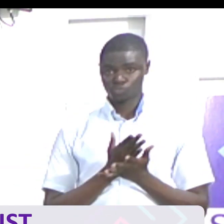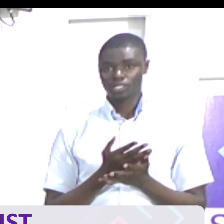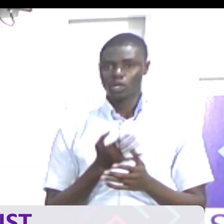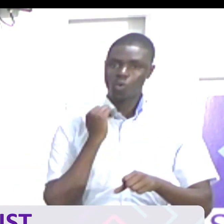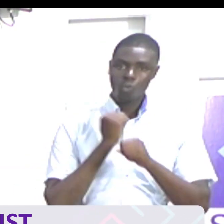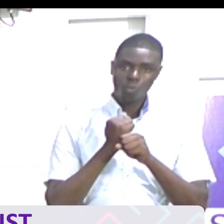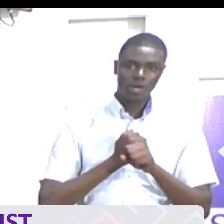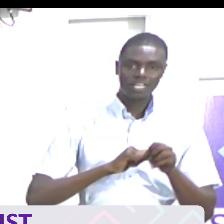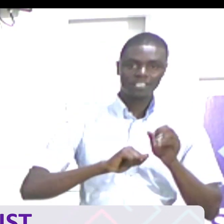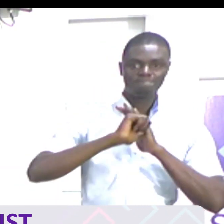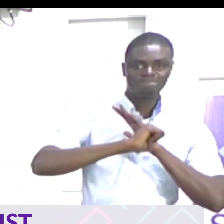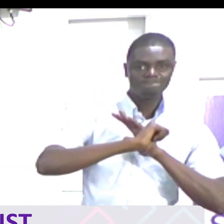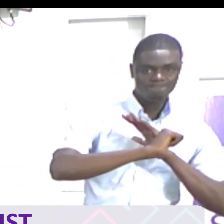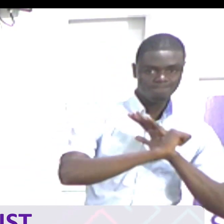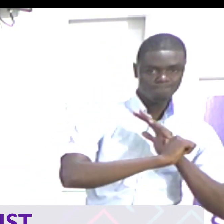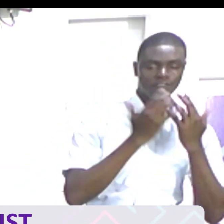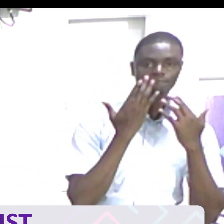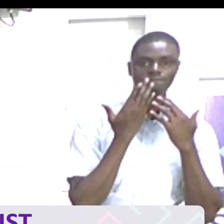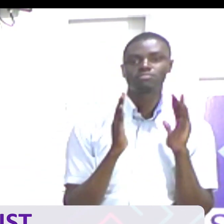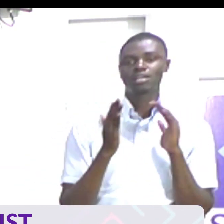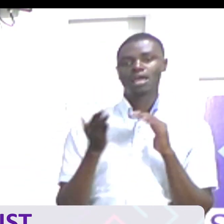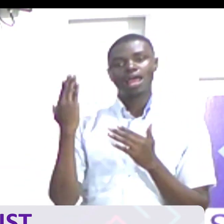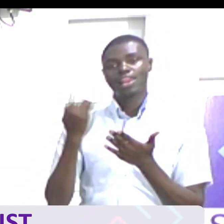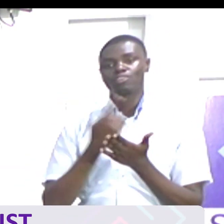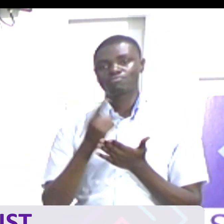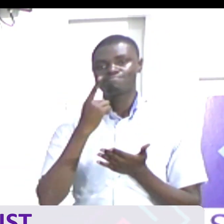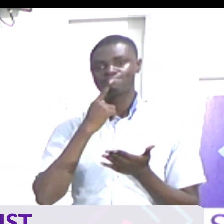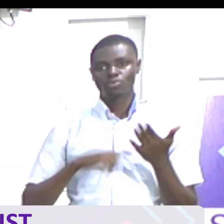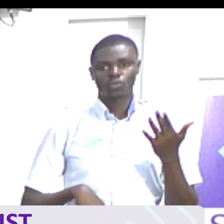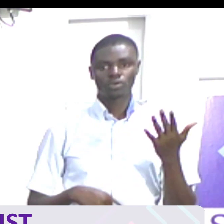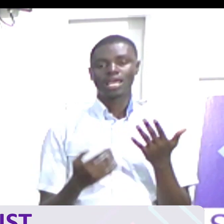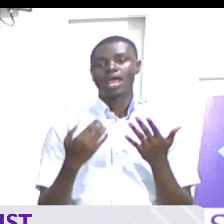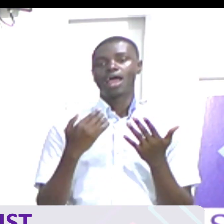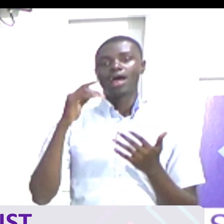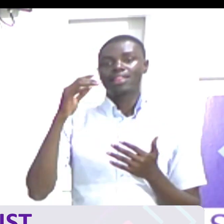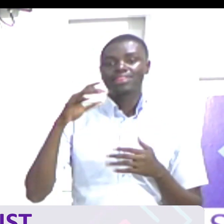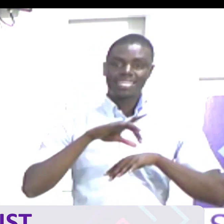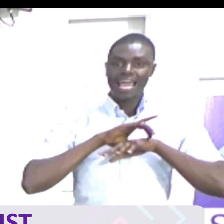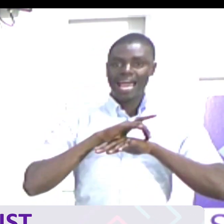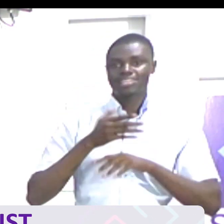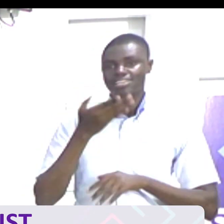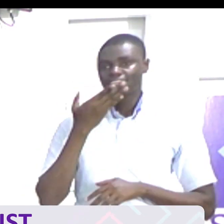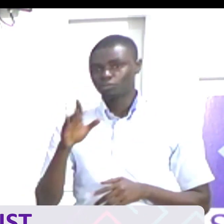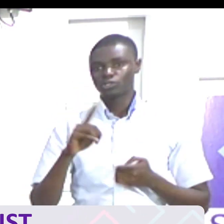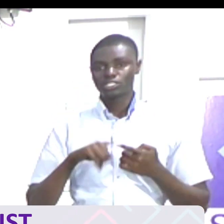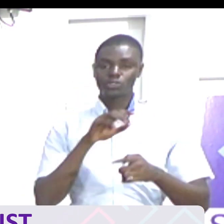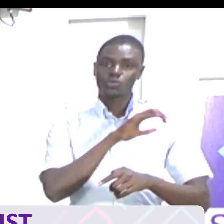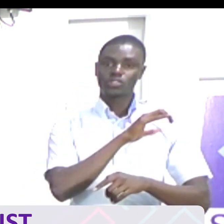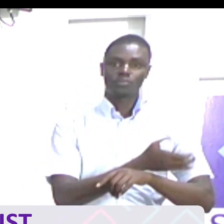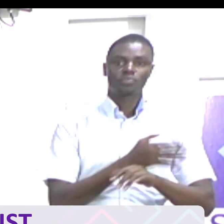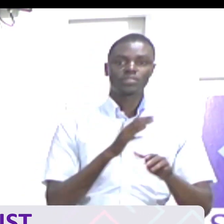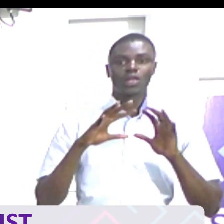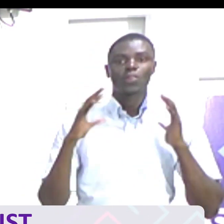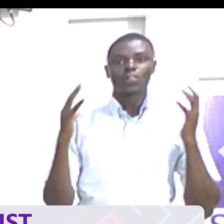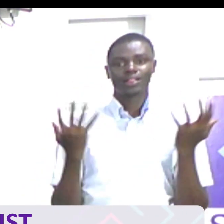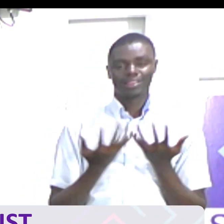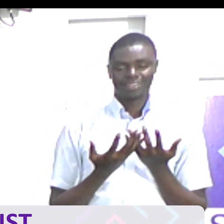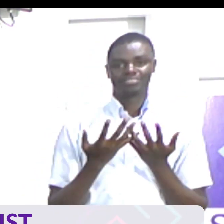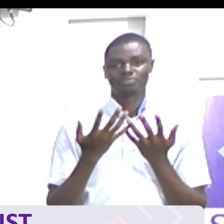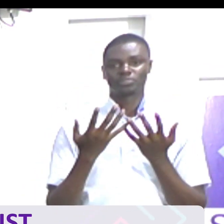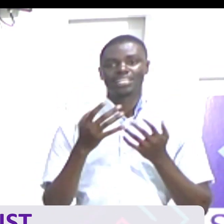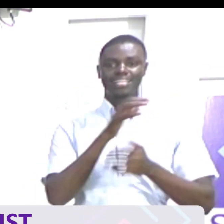effort. Tulisema last week tulisema the other response. Ndio hiyo sasa. To the energy. The universe is intended.